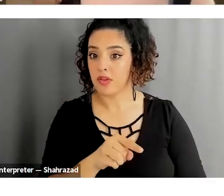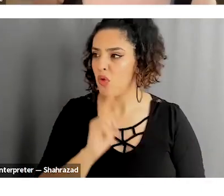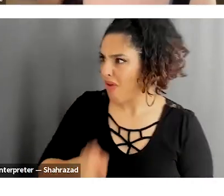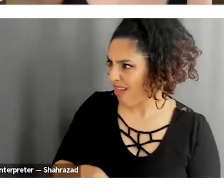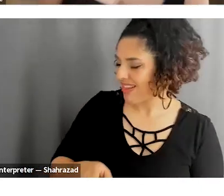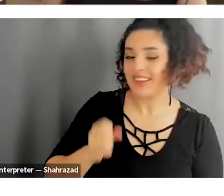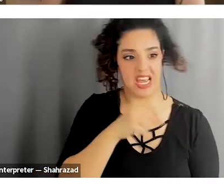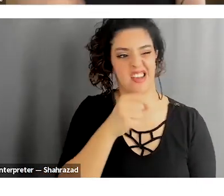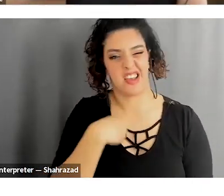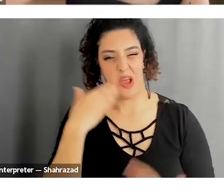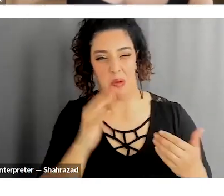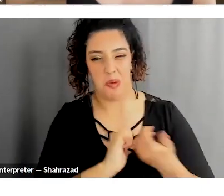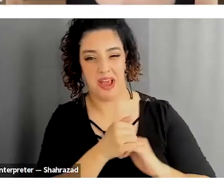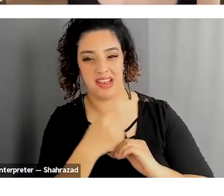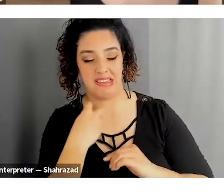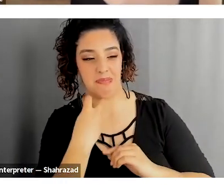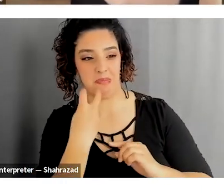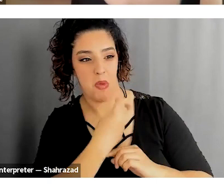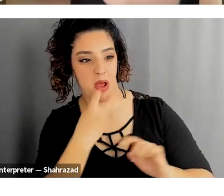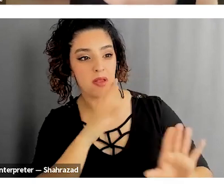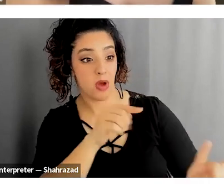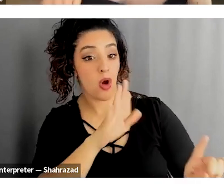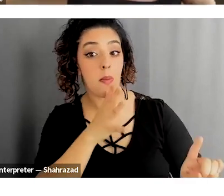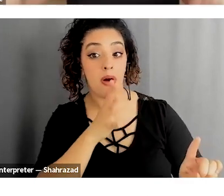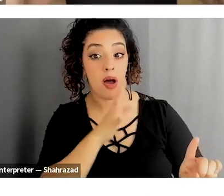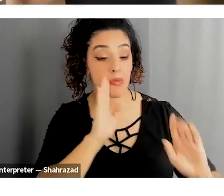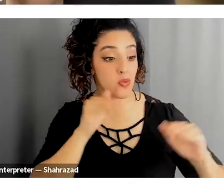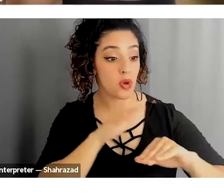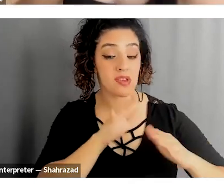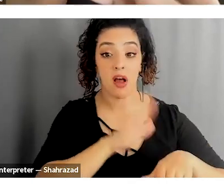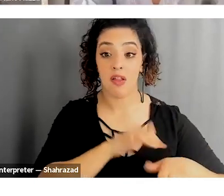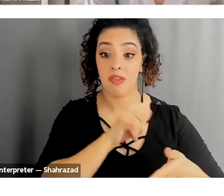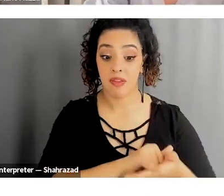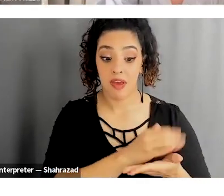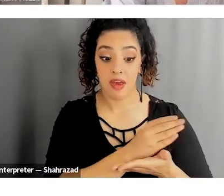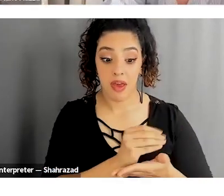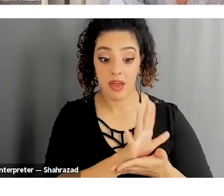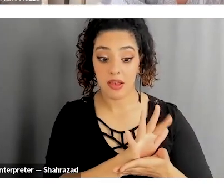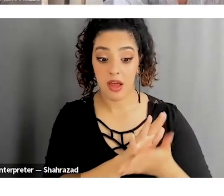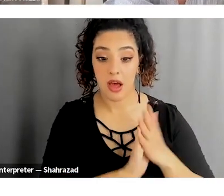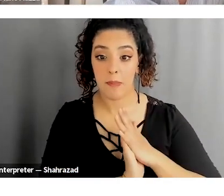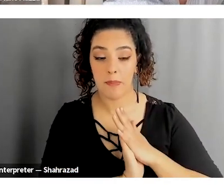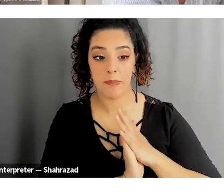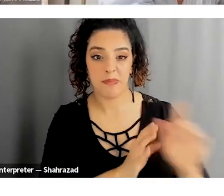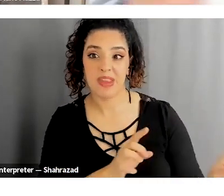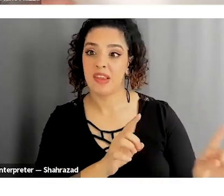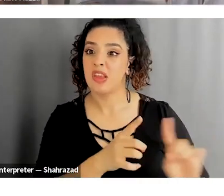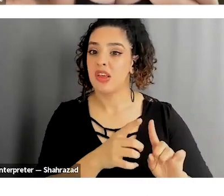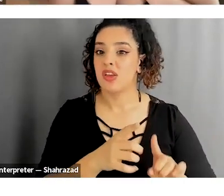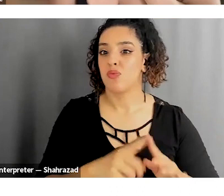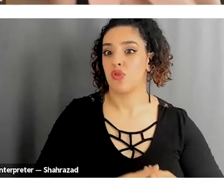it. Anyway, she's dedicated. Her mother is dedicated in that, and we have them in Detroit. I mean, it's native to